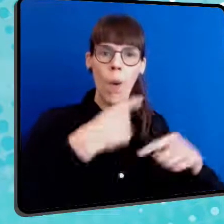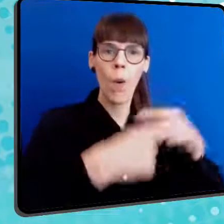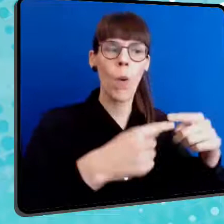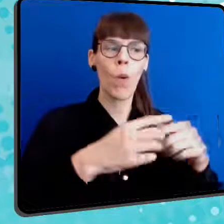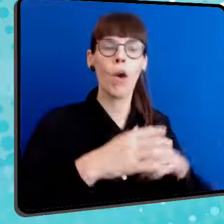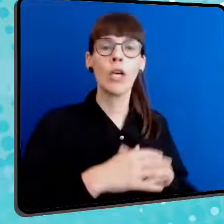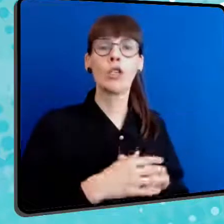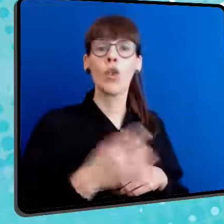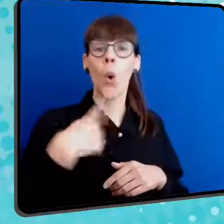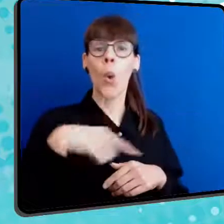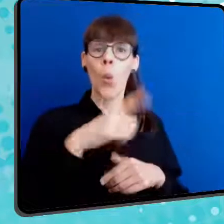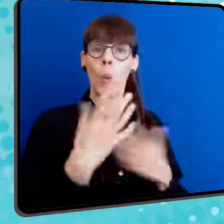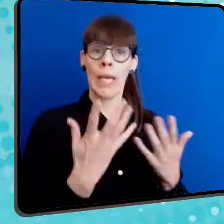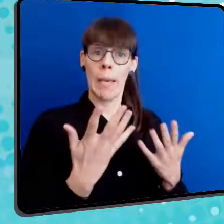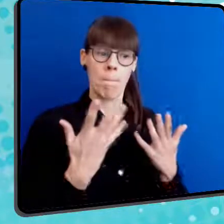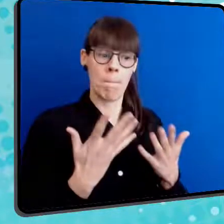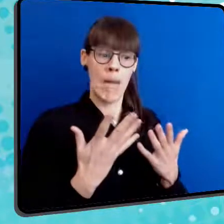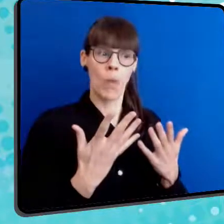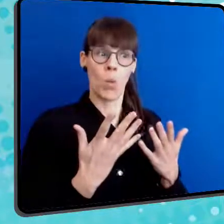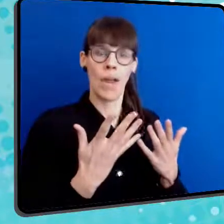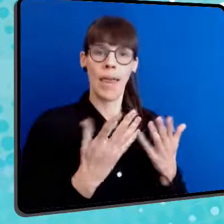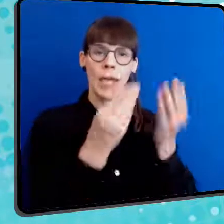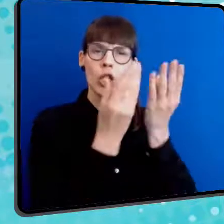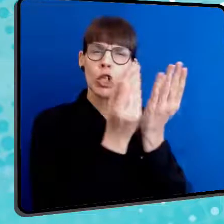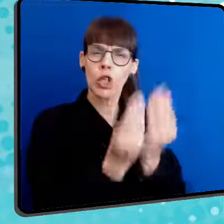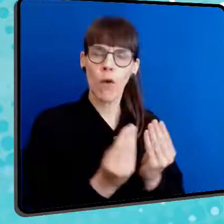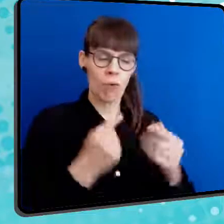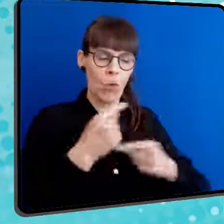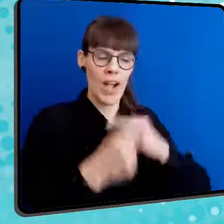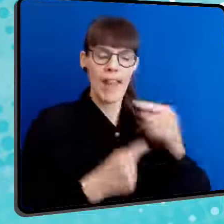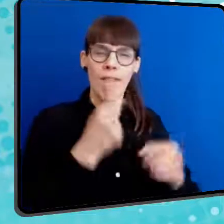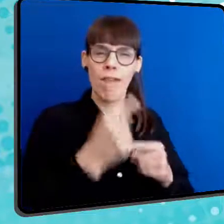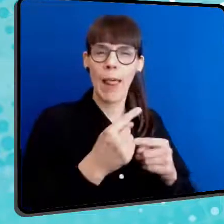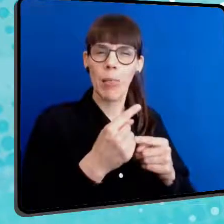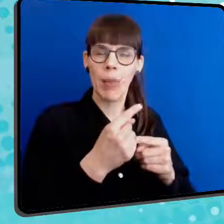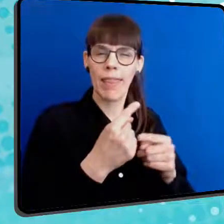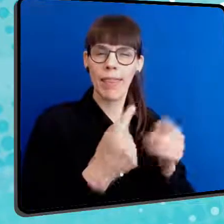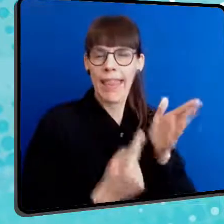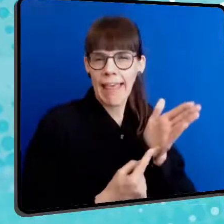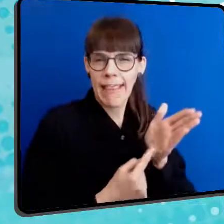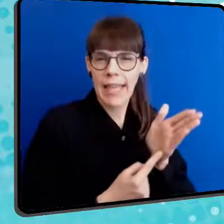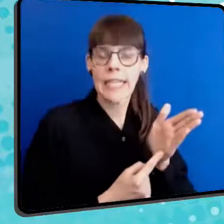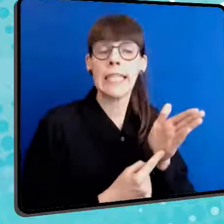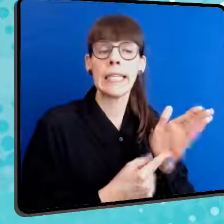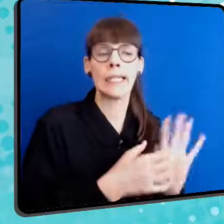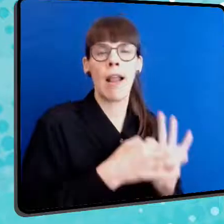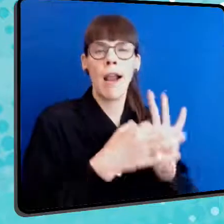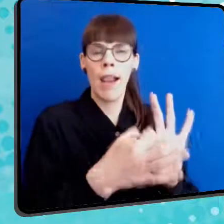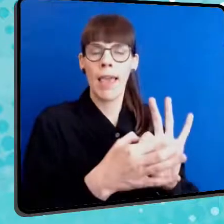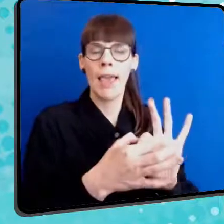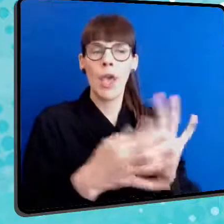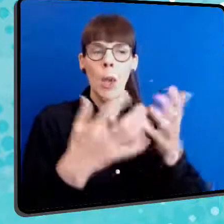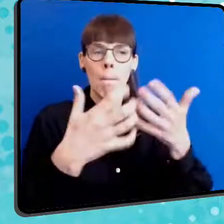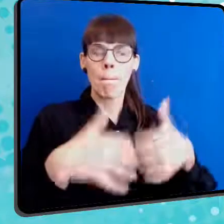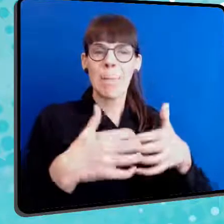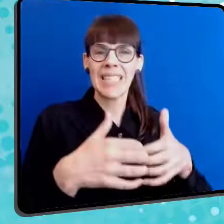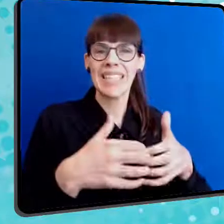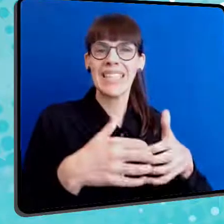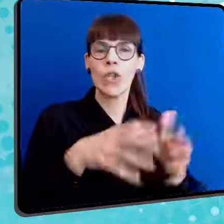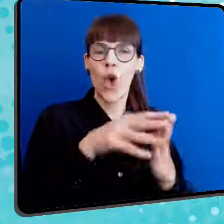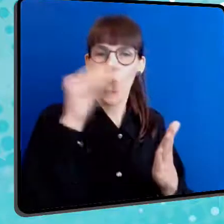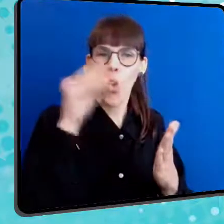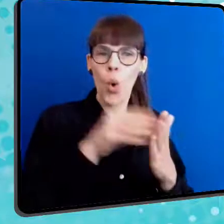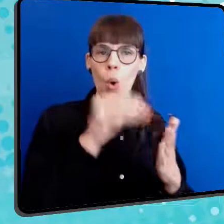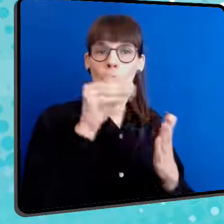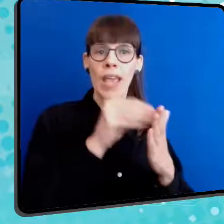by applying software development techniques to machine learning, and now looking at how that arises in new tools and